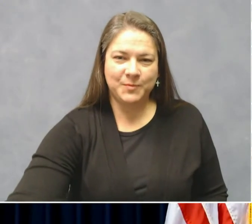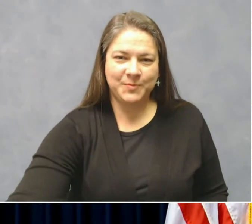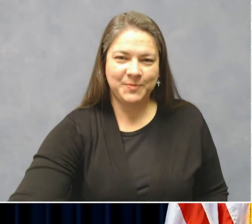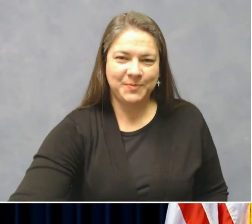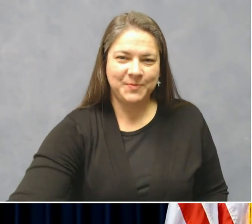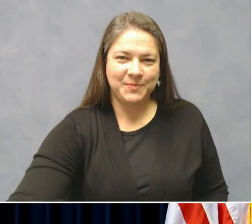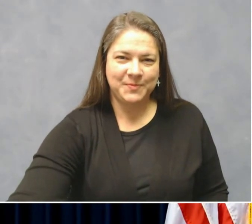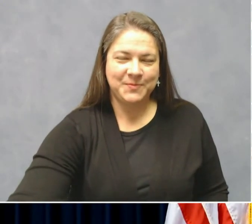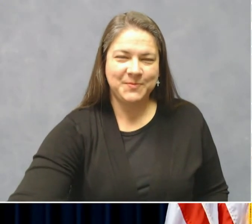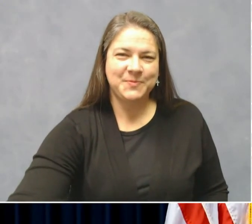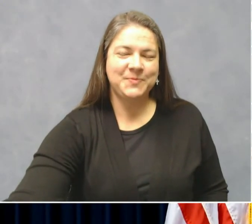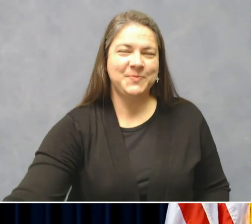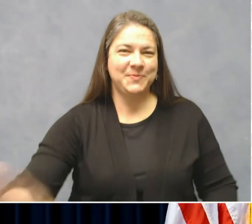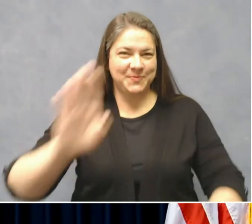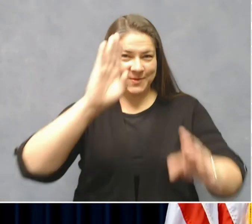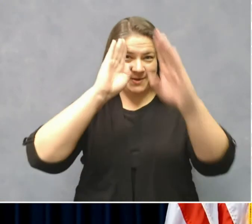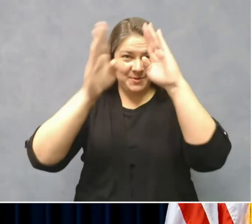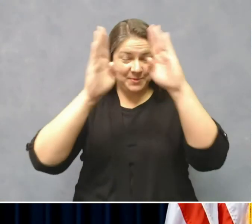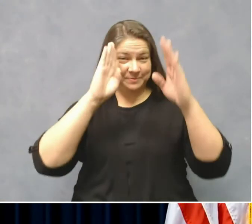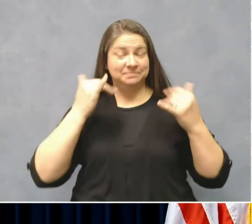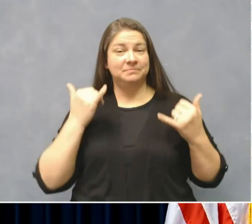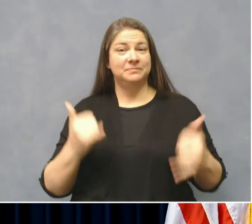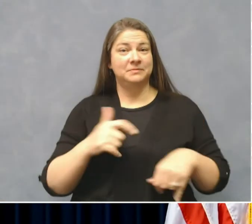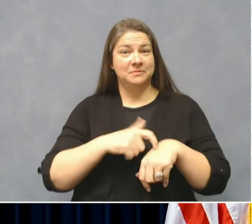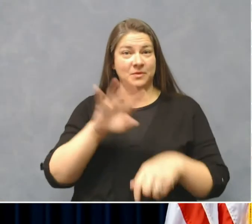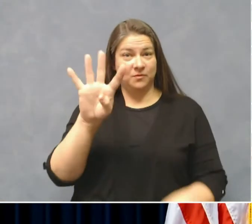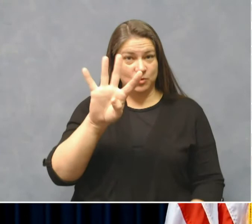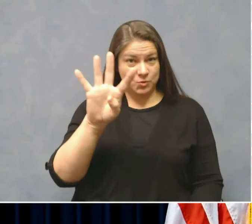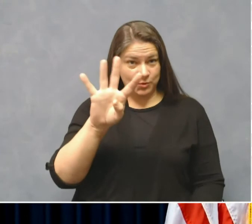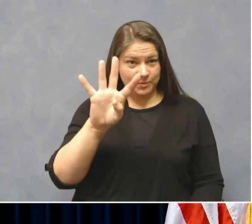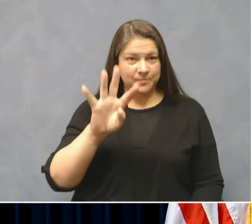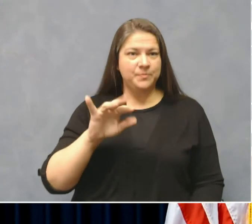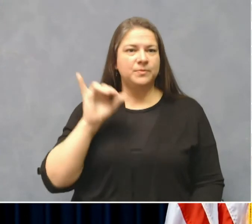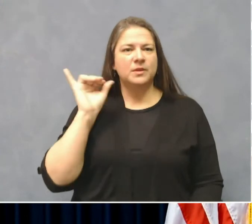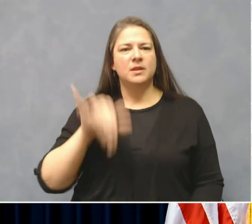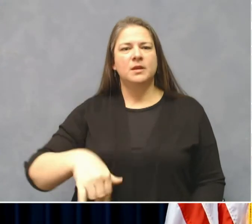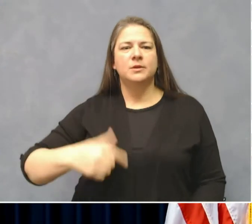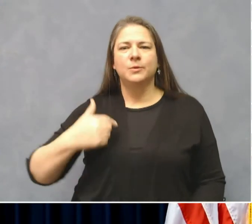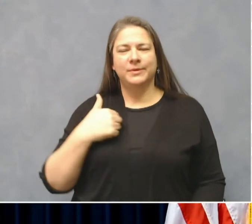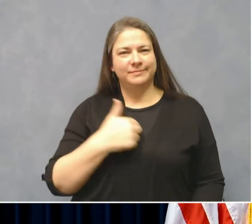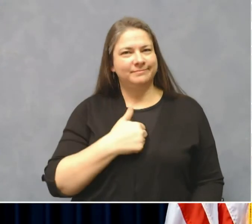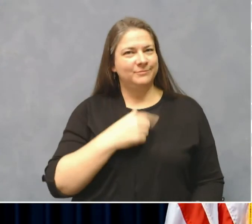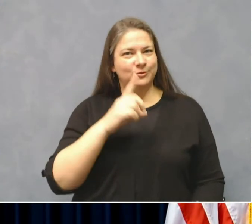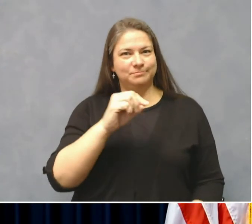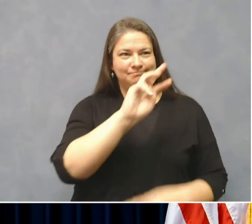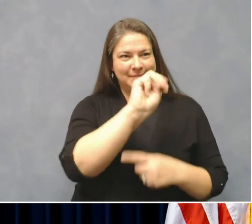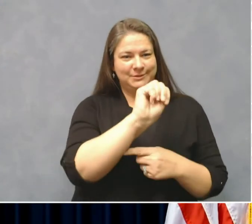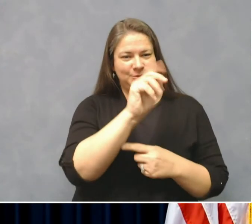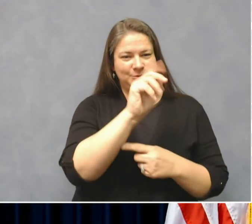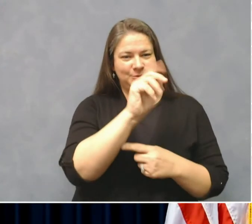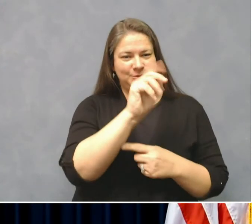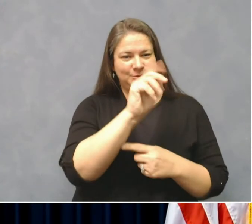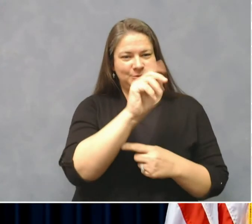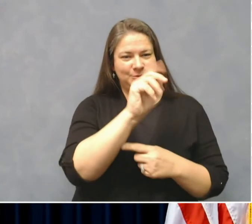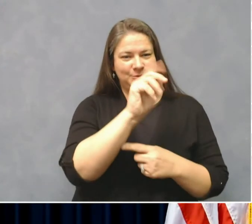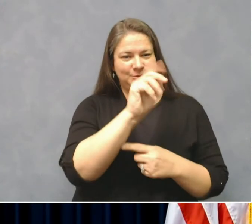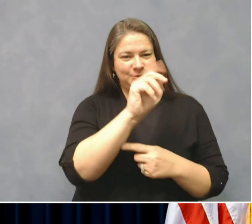Hi, everybody. It's 4 o'clock. That time we come together 4 days a week. And remember that we're going to get